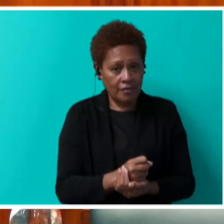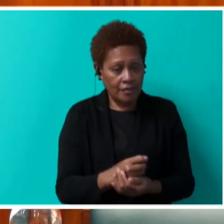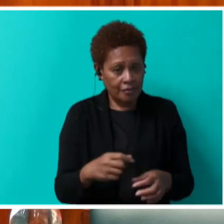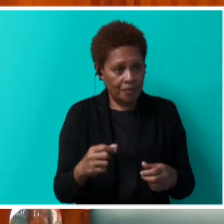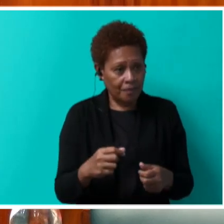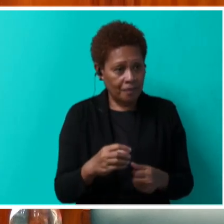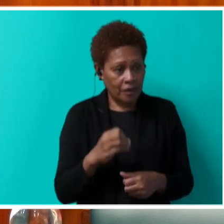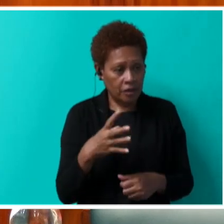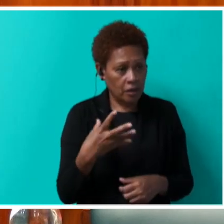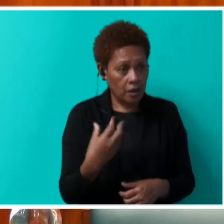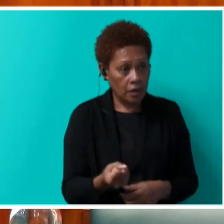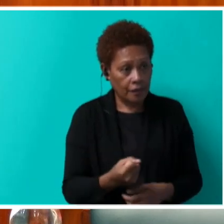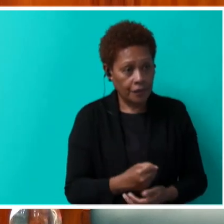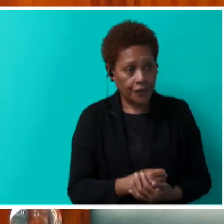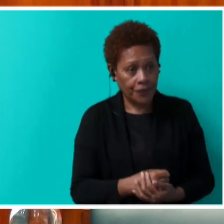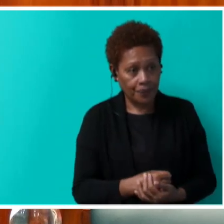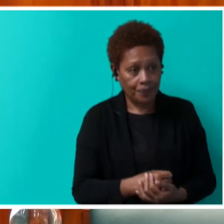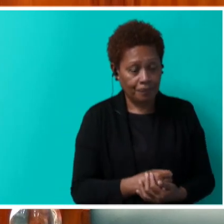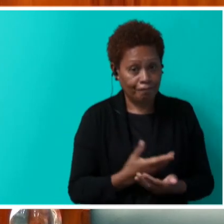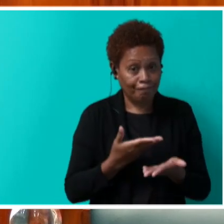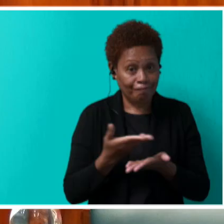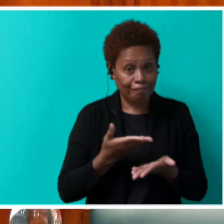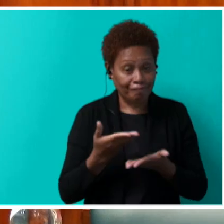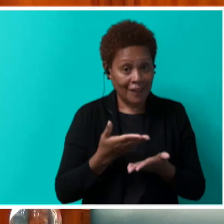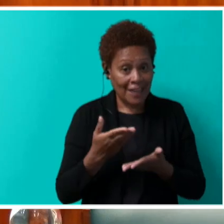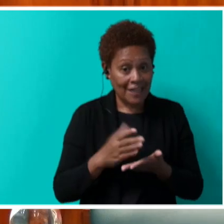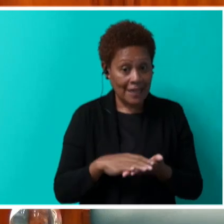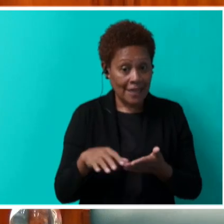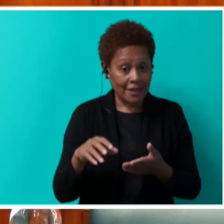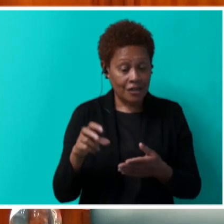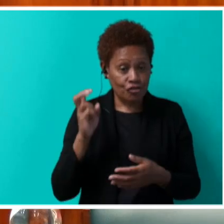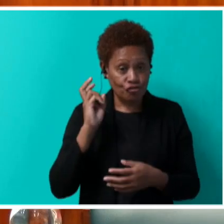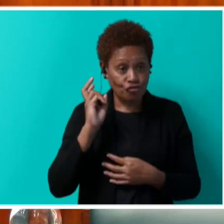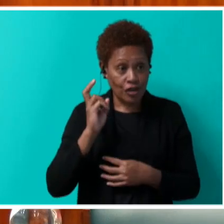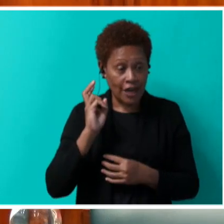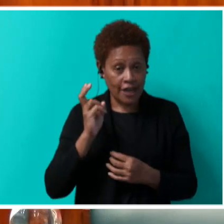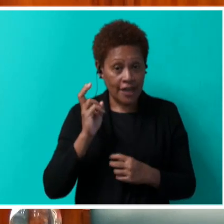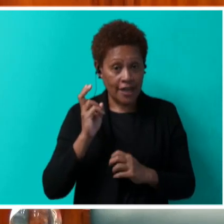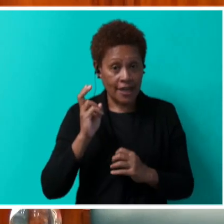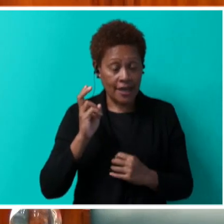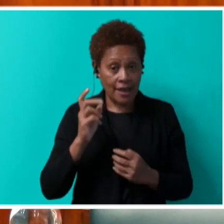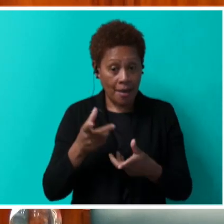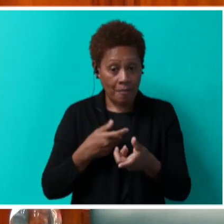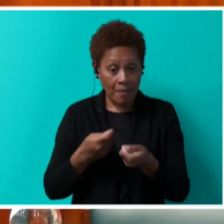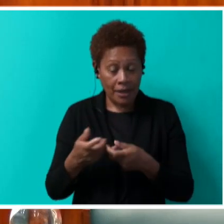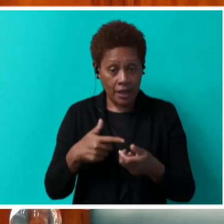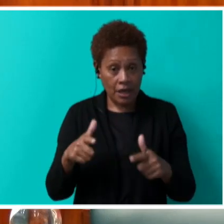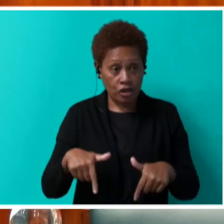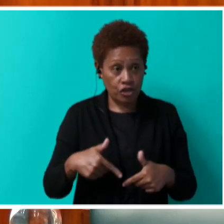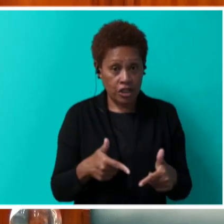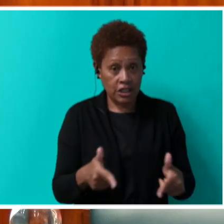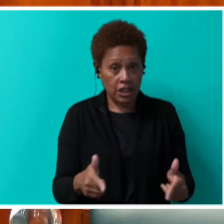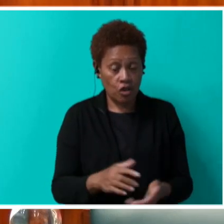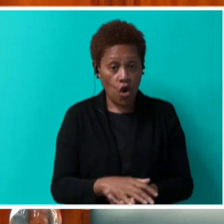From policy dialogue to hands-on technical training, from real-time market intelligence to logistic